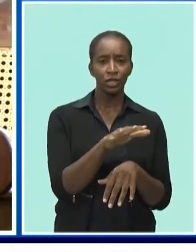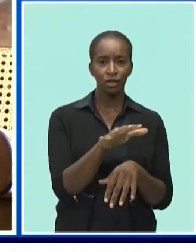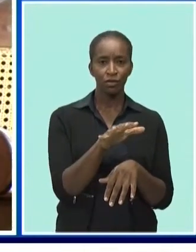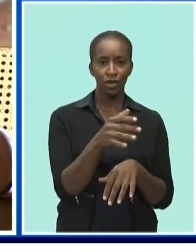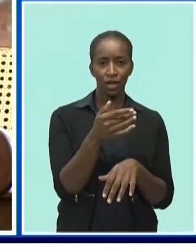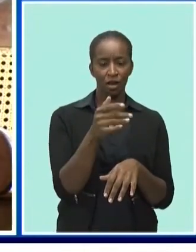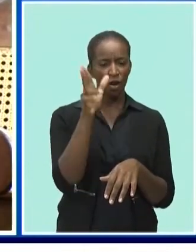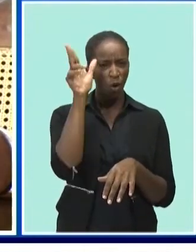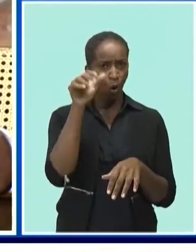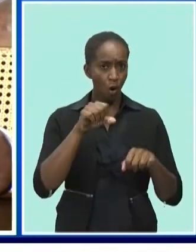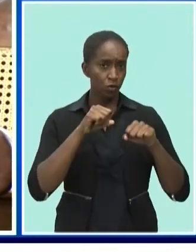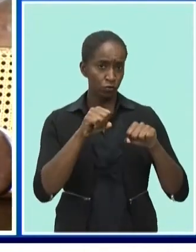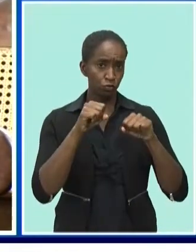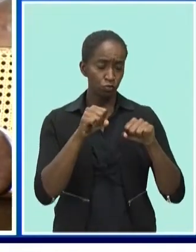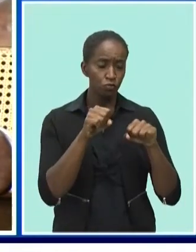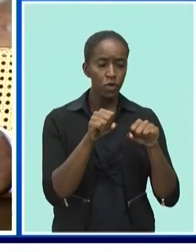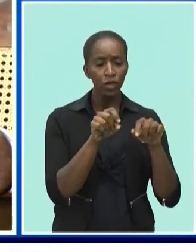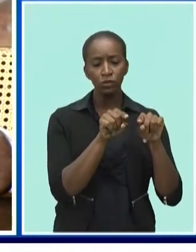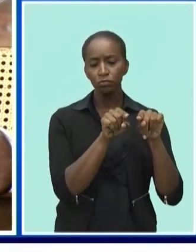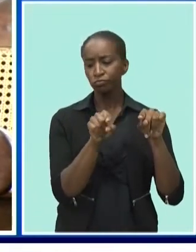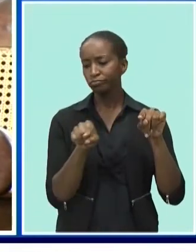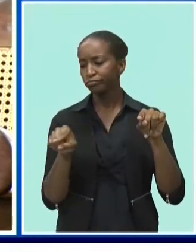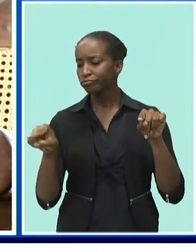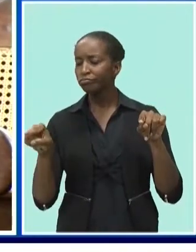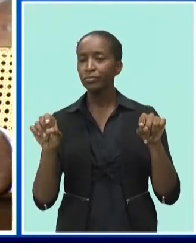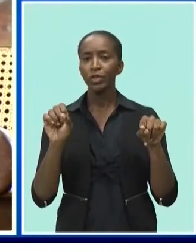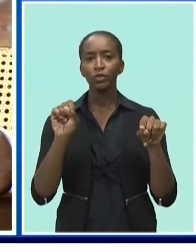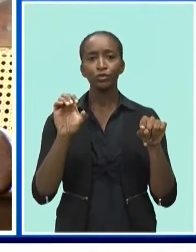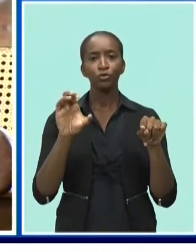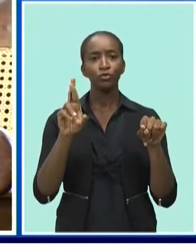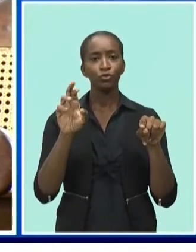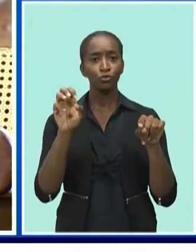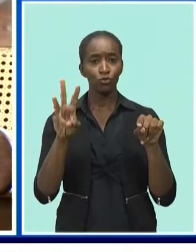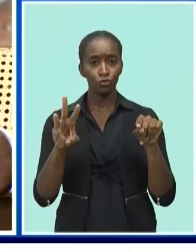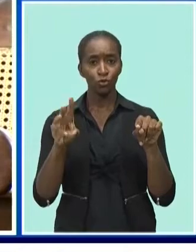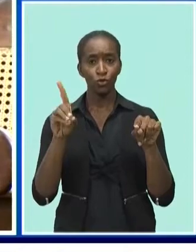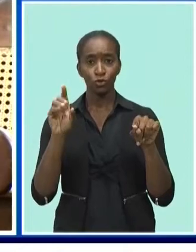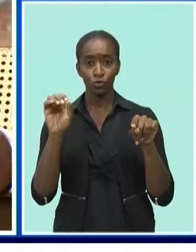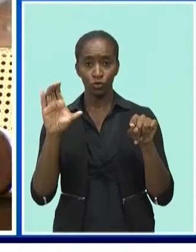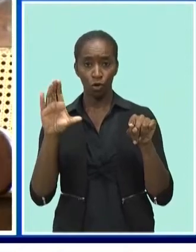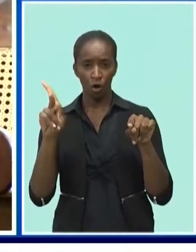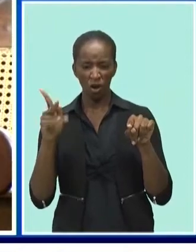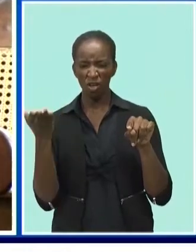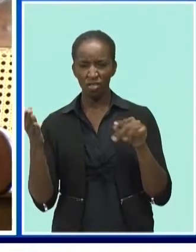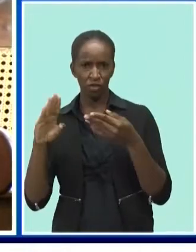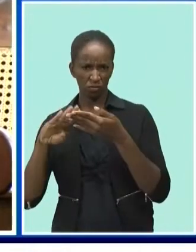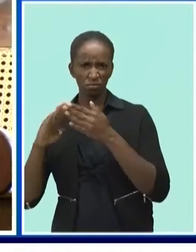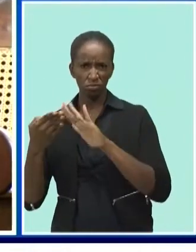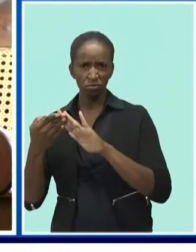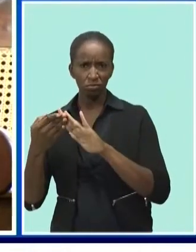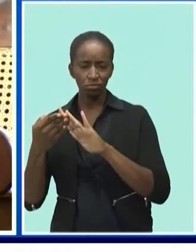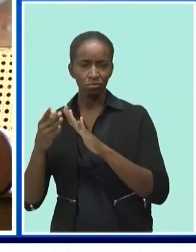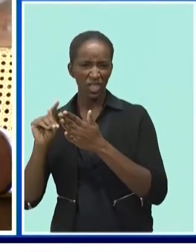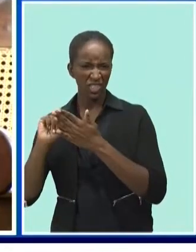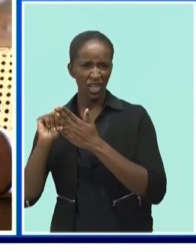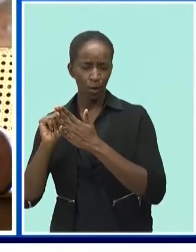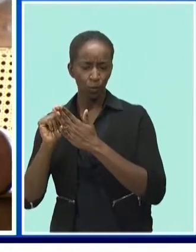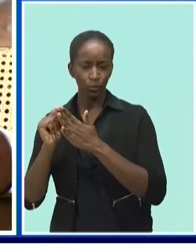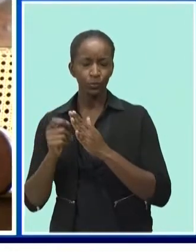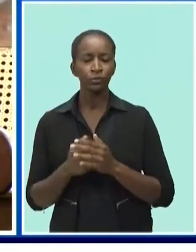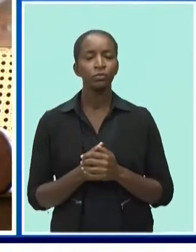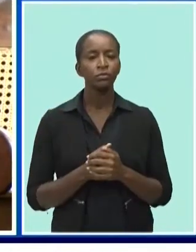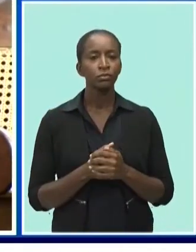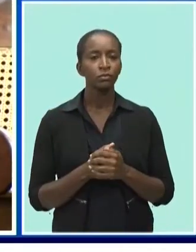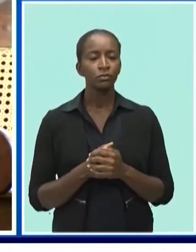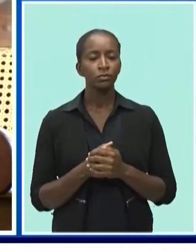Screwdock, the Blackwood Screwdock in Bridgetown, which presents